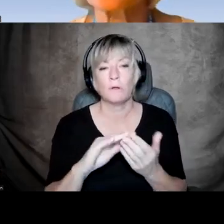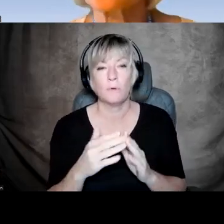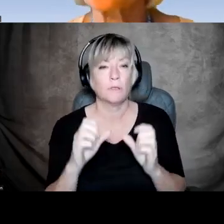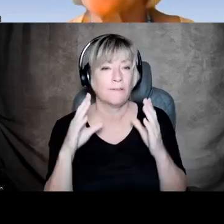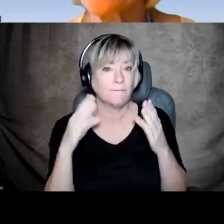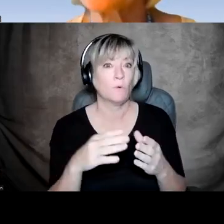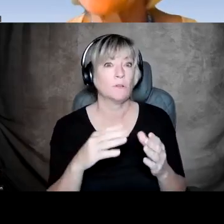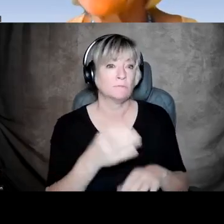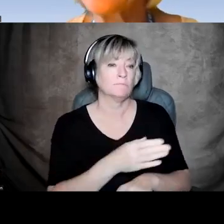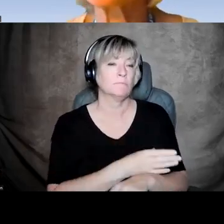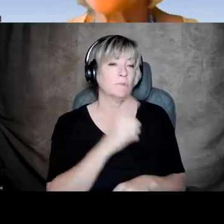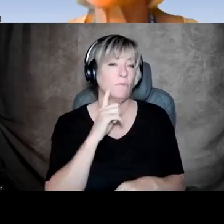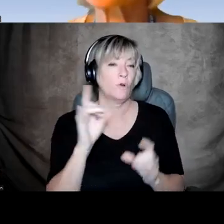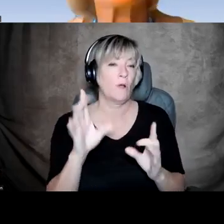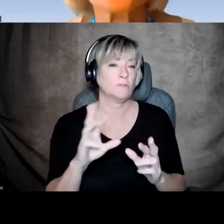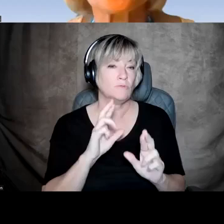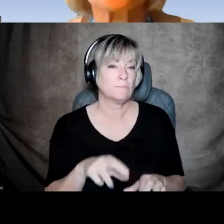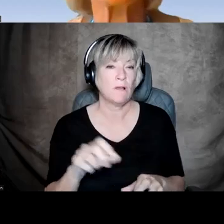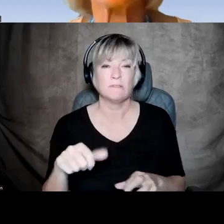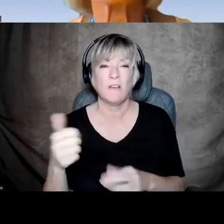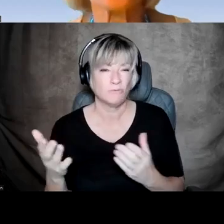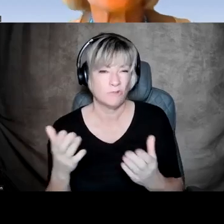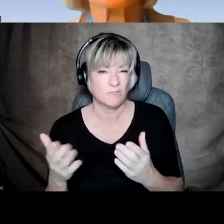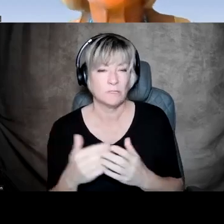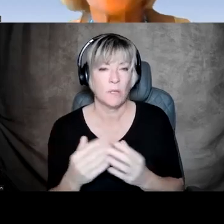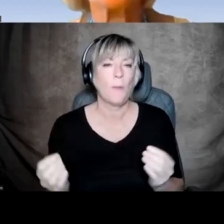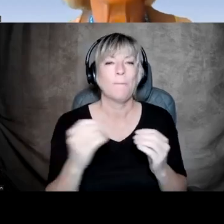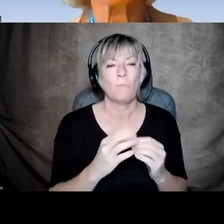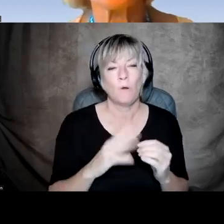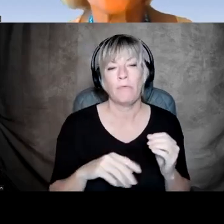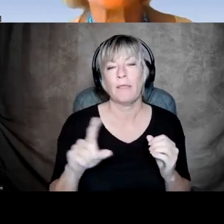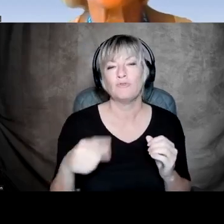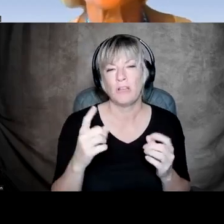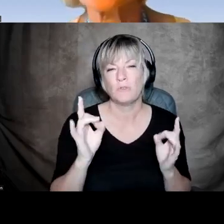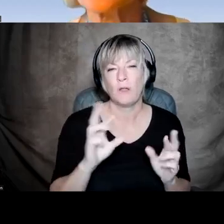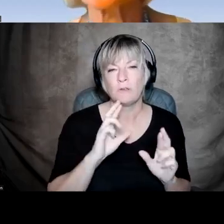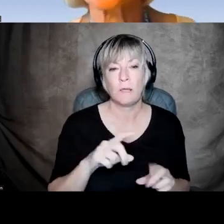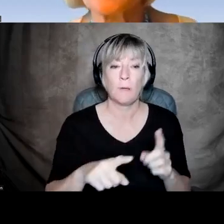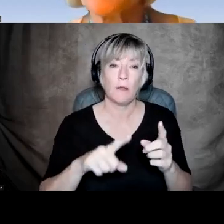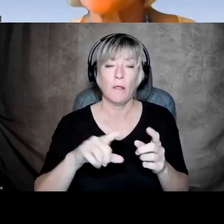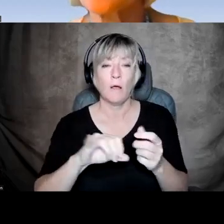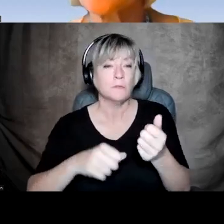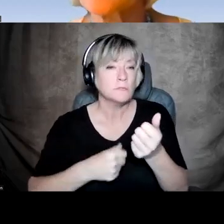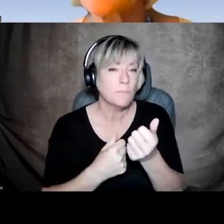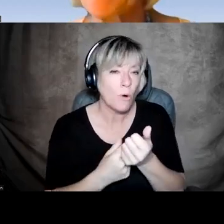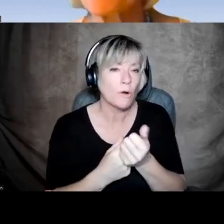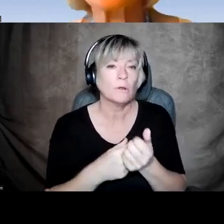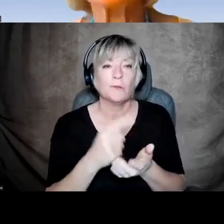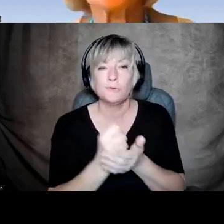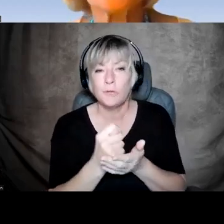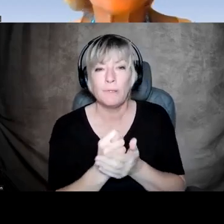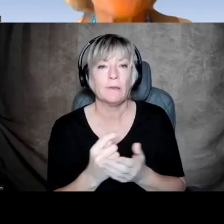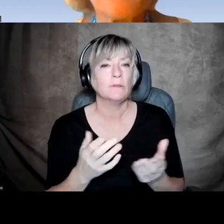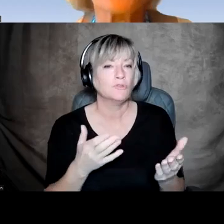the crisis response and with other services beyond the crisis response, but the support services, the treatment services